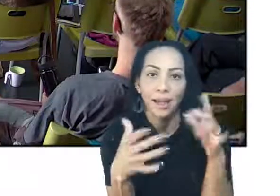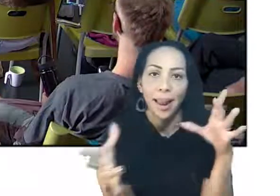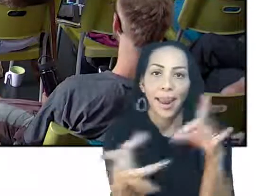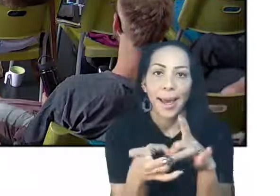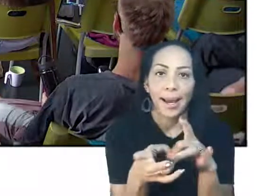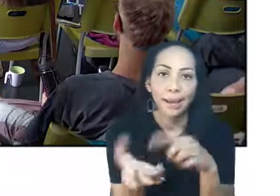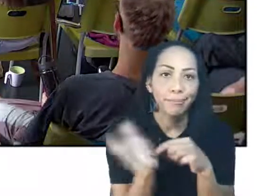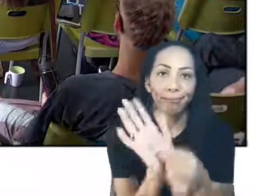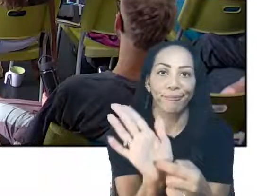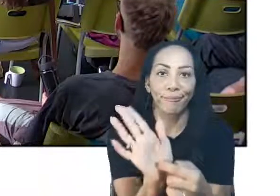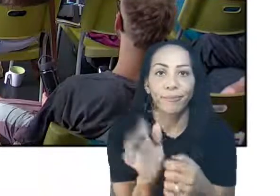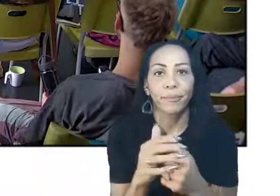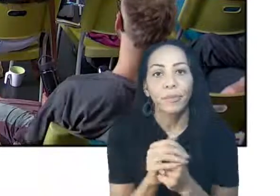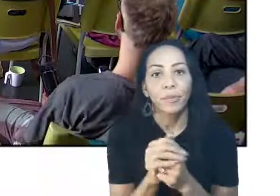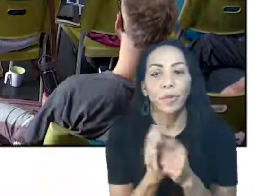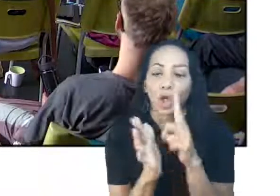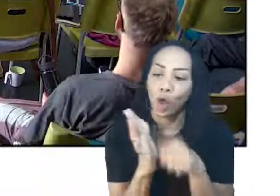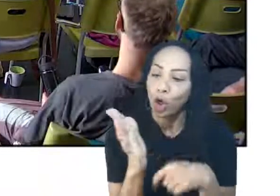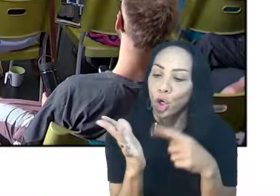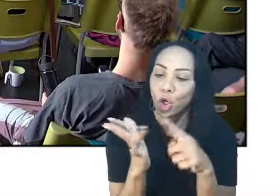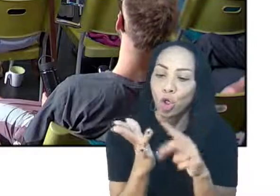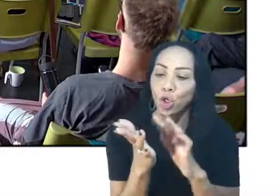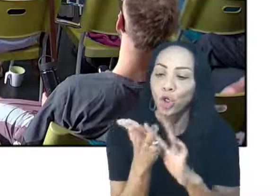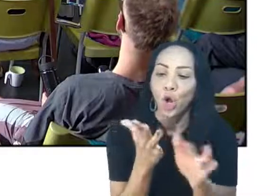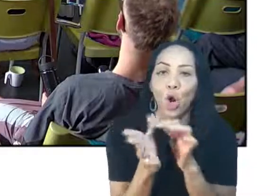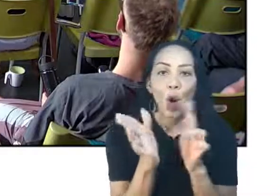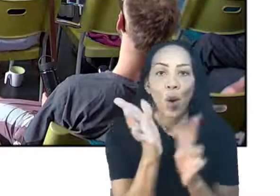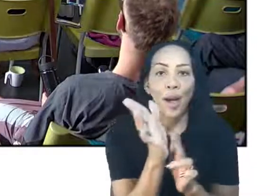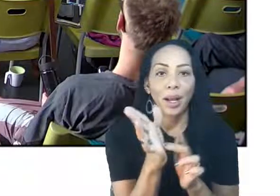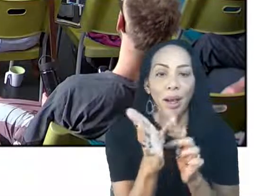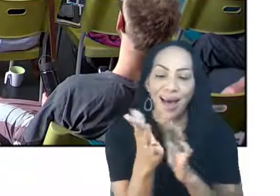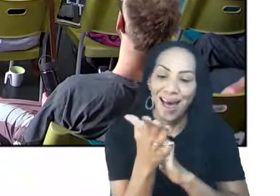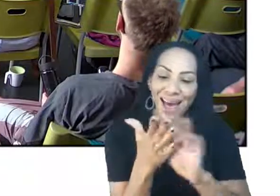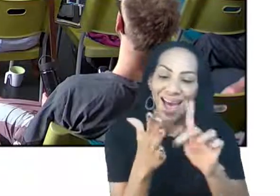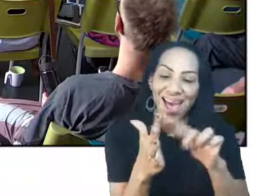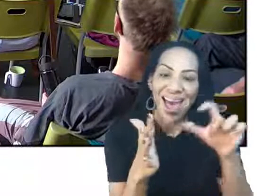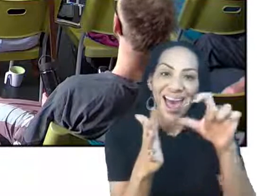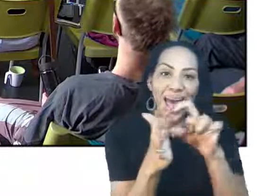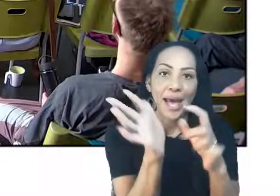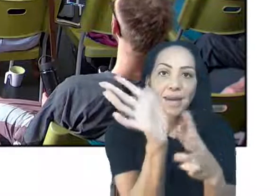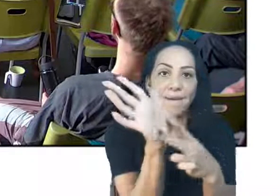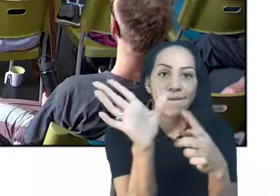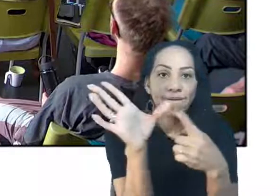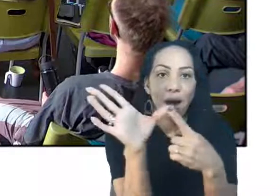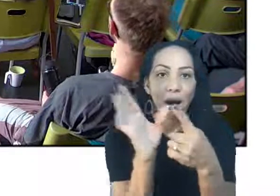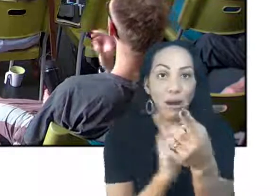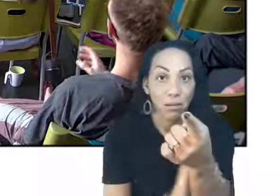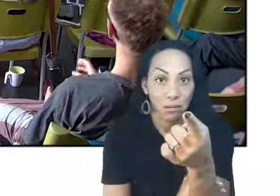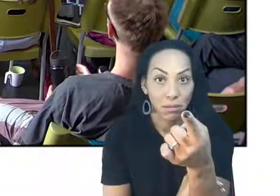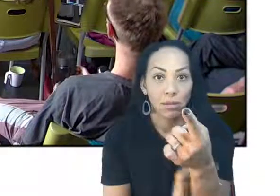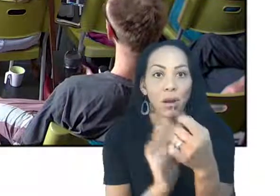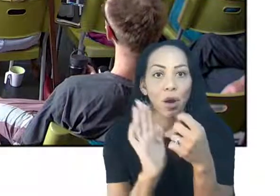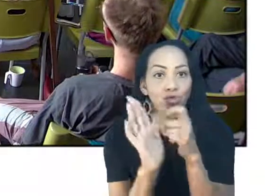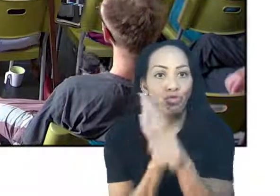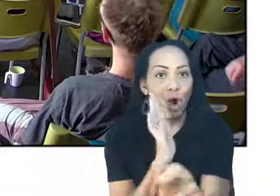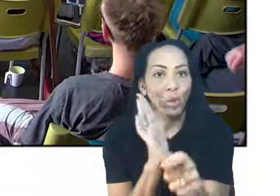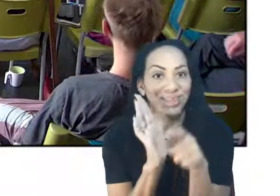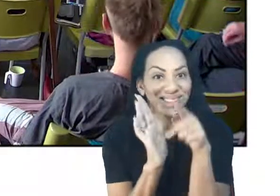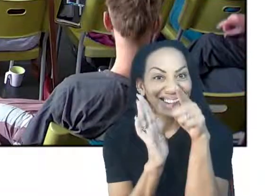Joanna Hedver. It's the person who wrote this quote. Yeah,